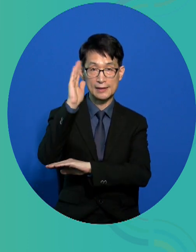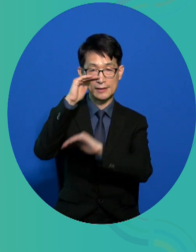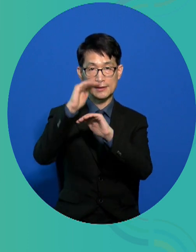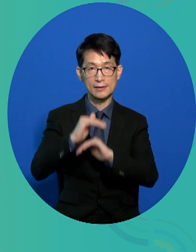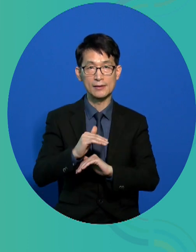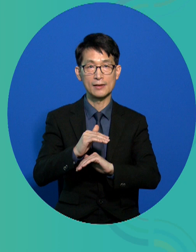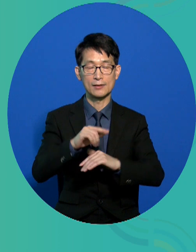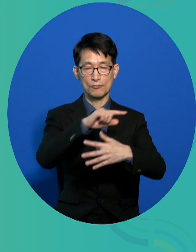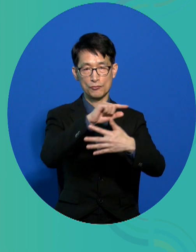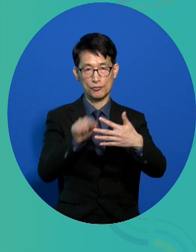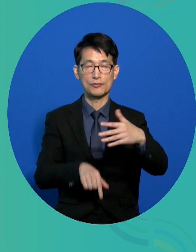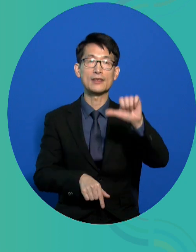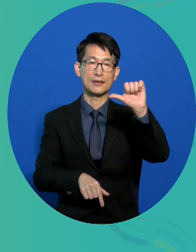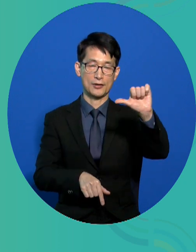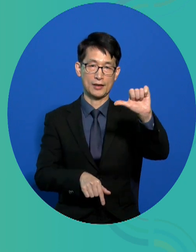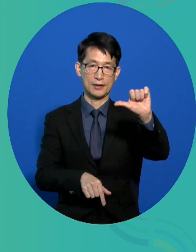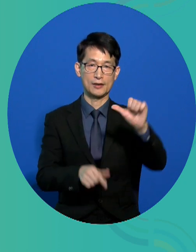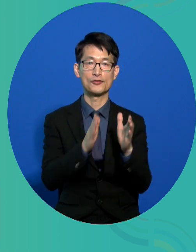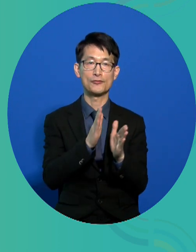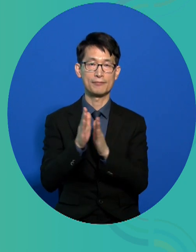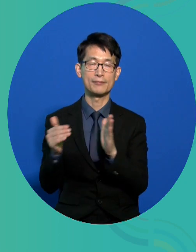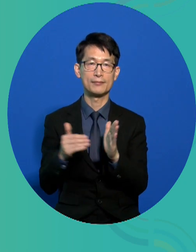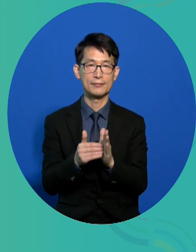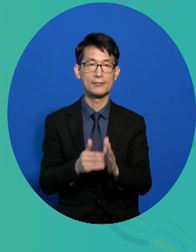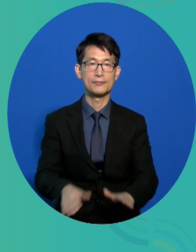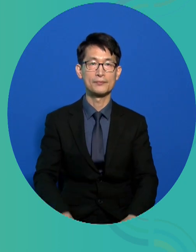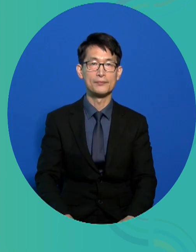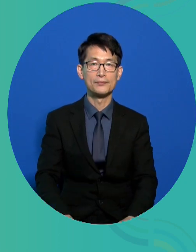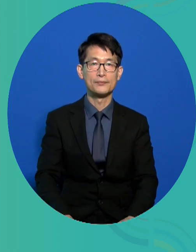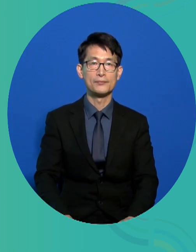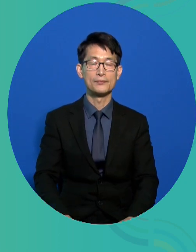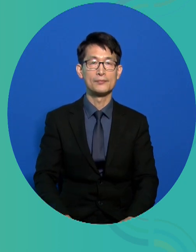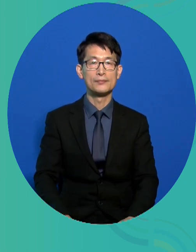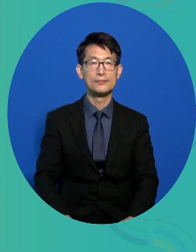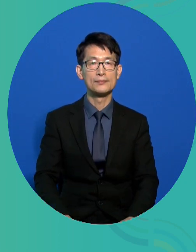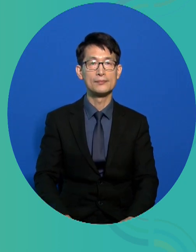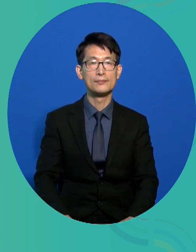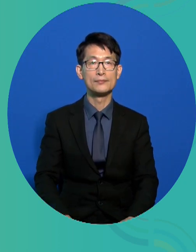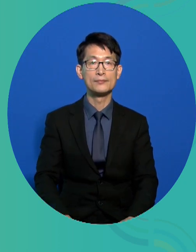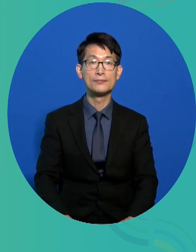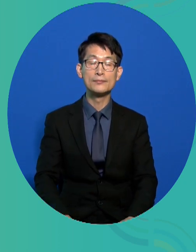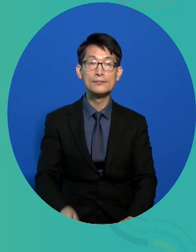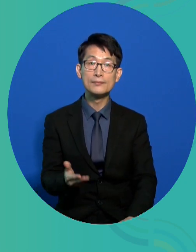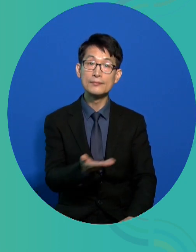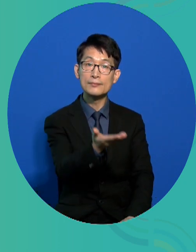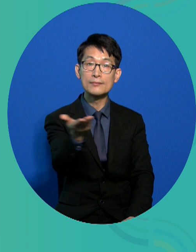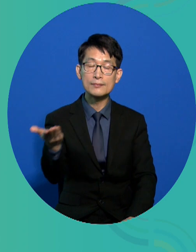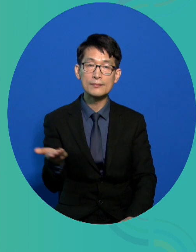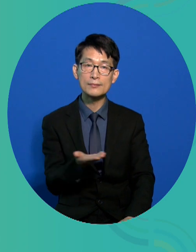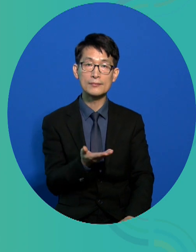So I'd like to talk about 5 different things with you today.